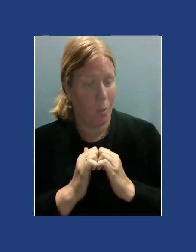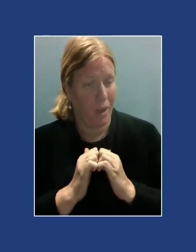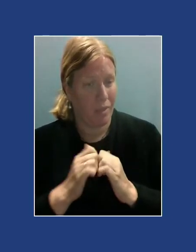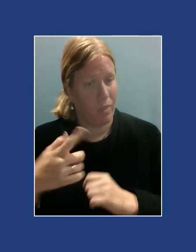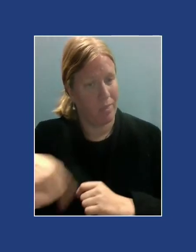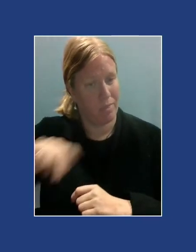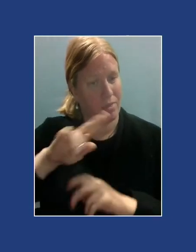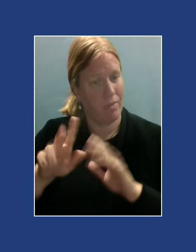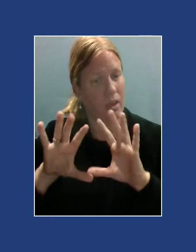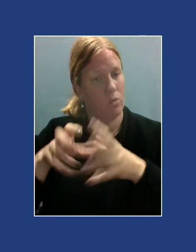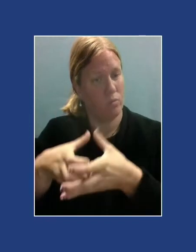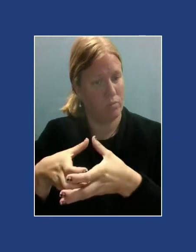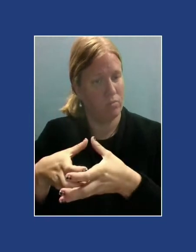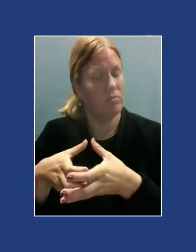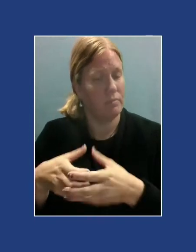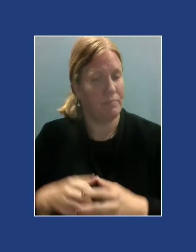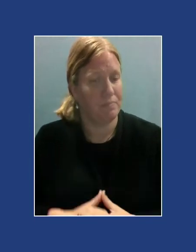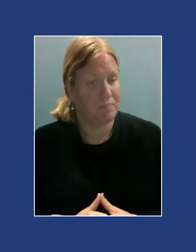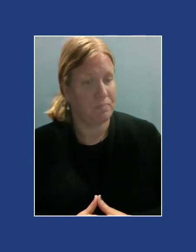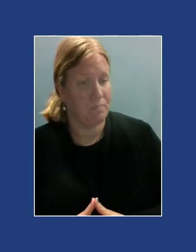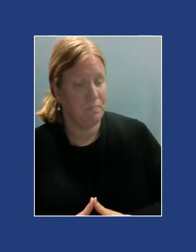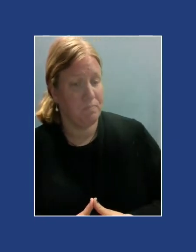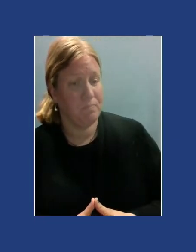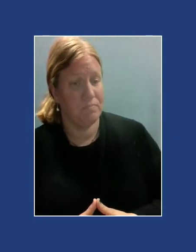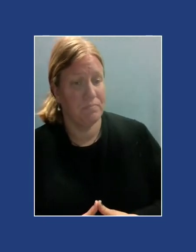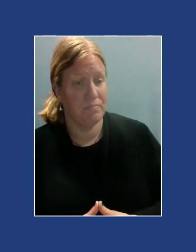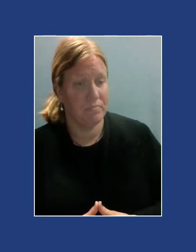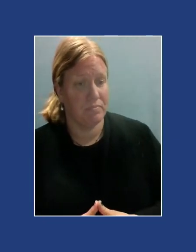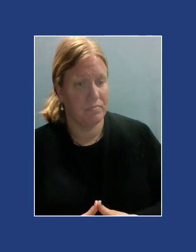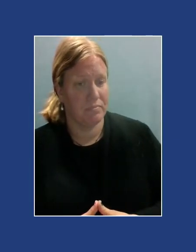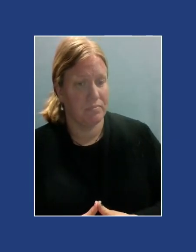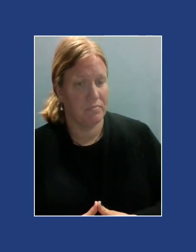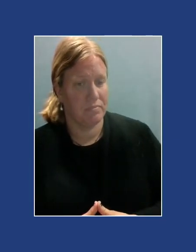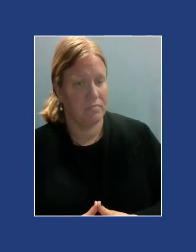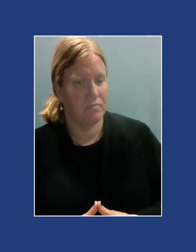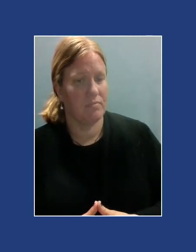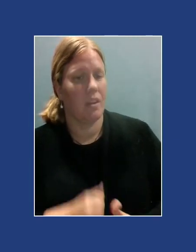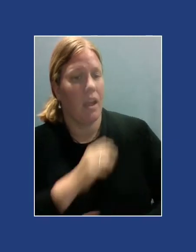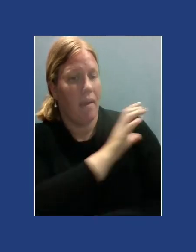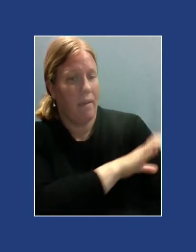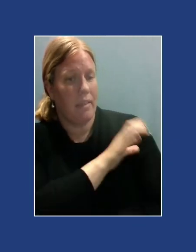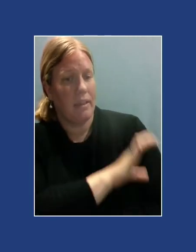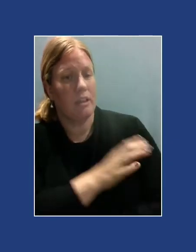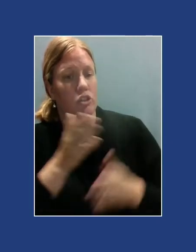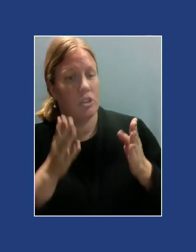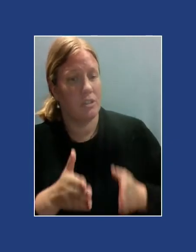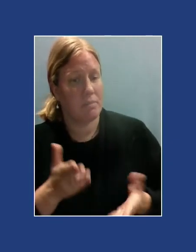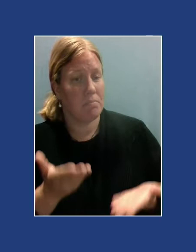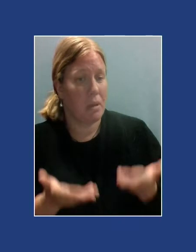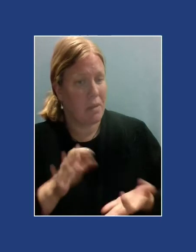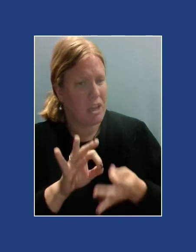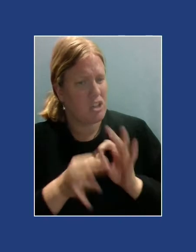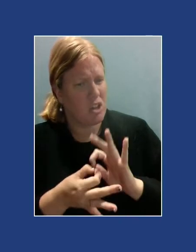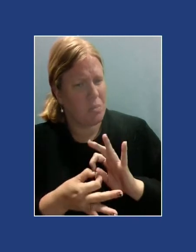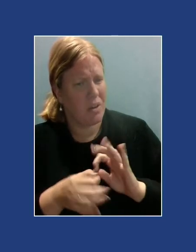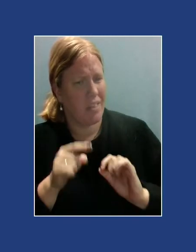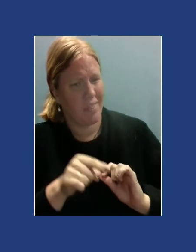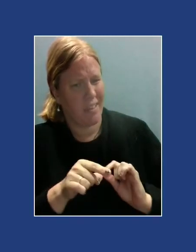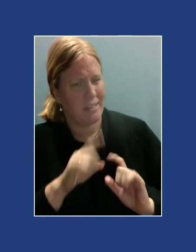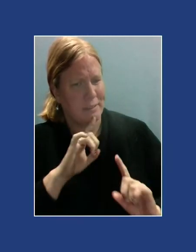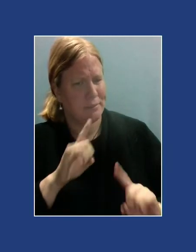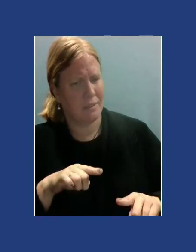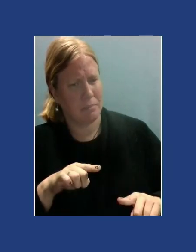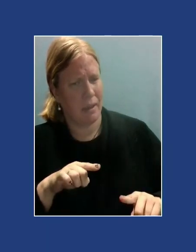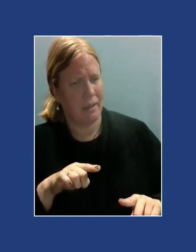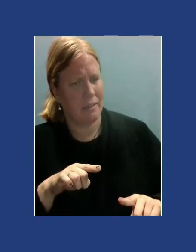folks, misgendering people within care contexts, for example. And clinicians may be inclined to interpret these sorts of affective